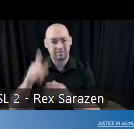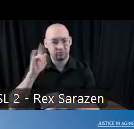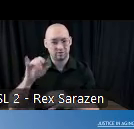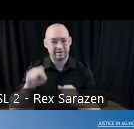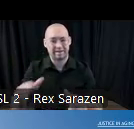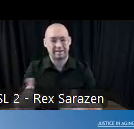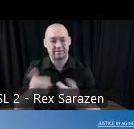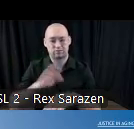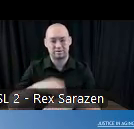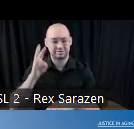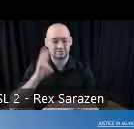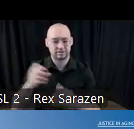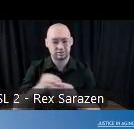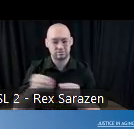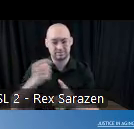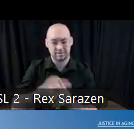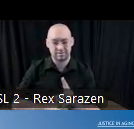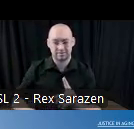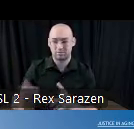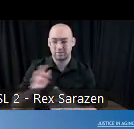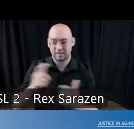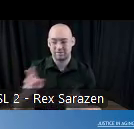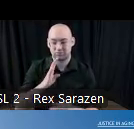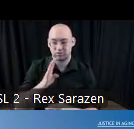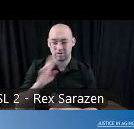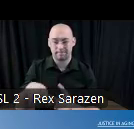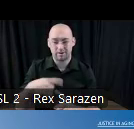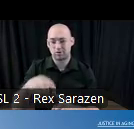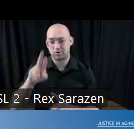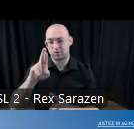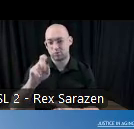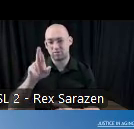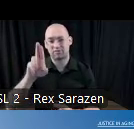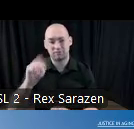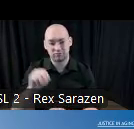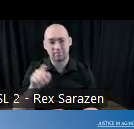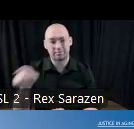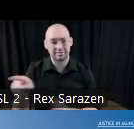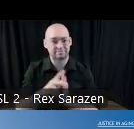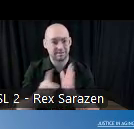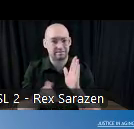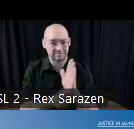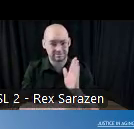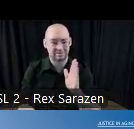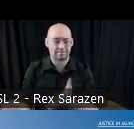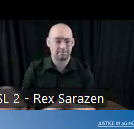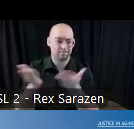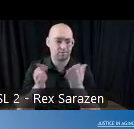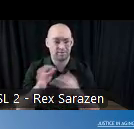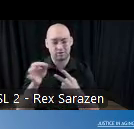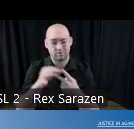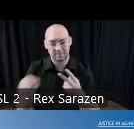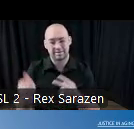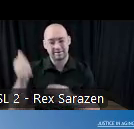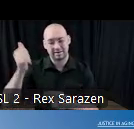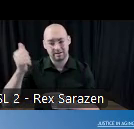month. And so there's been a lot of talk about reform and a lot of effort around reforming this policy and bringing the countable income,